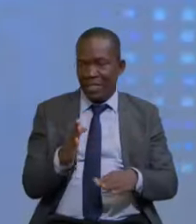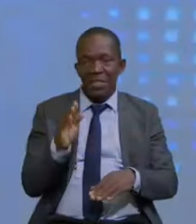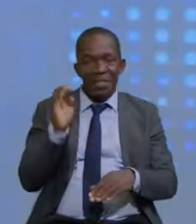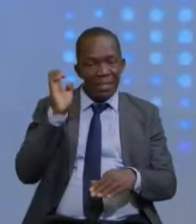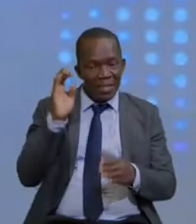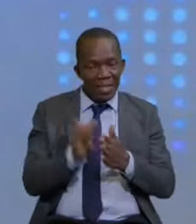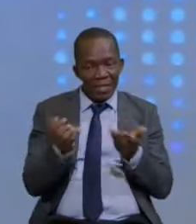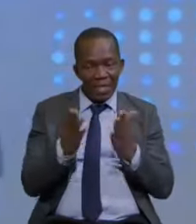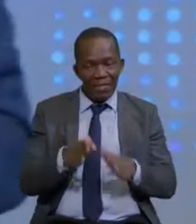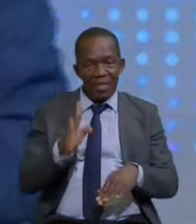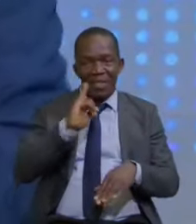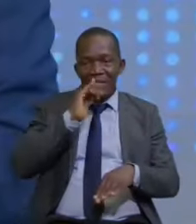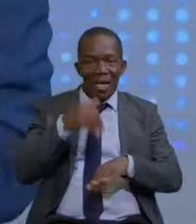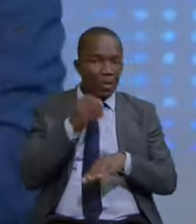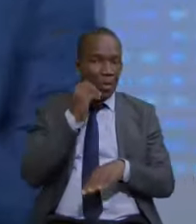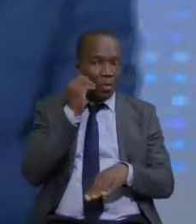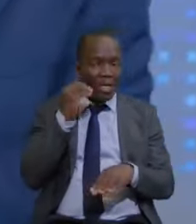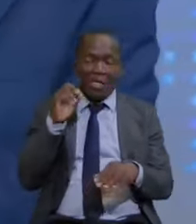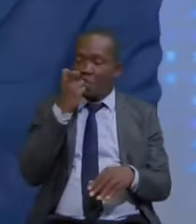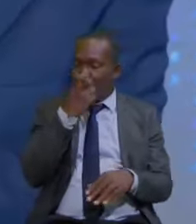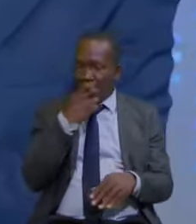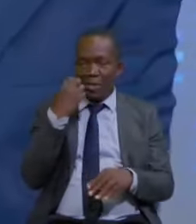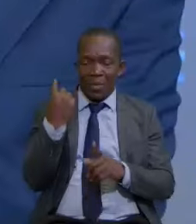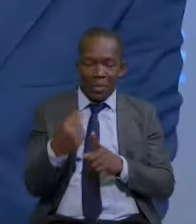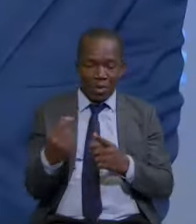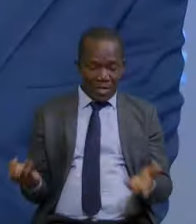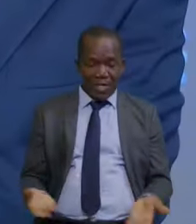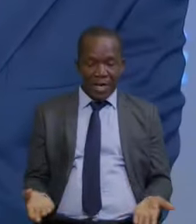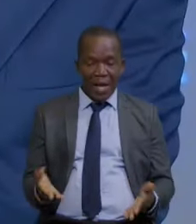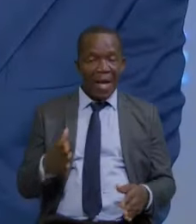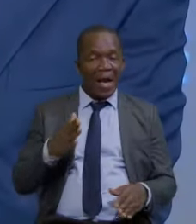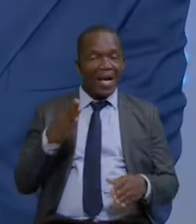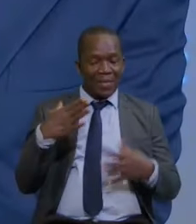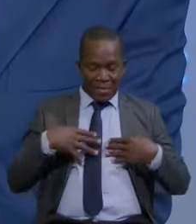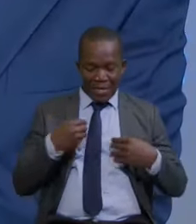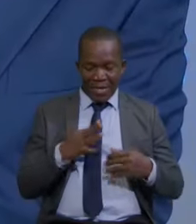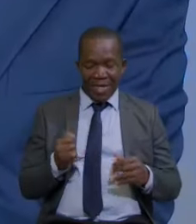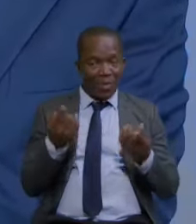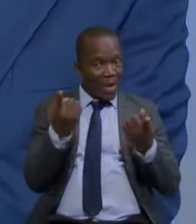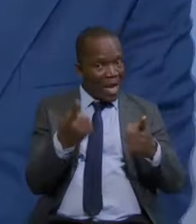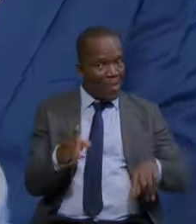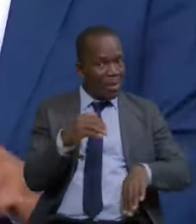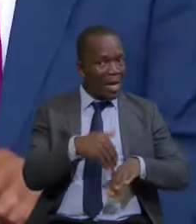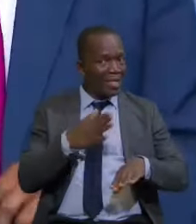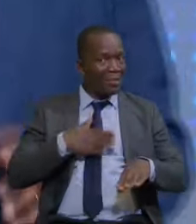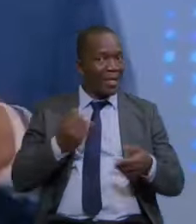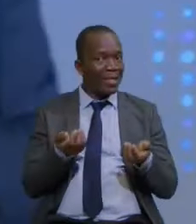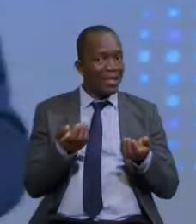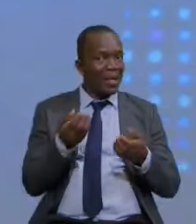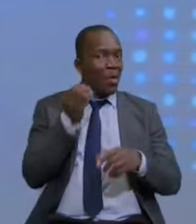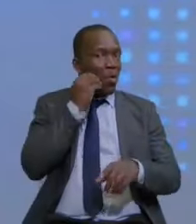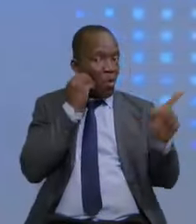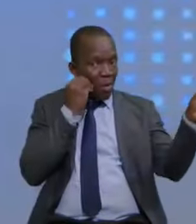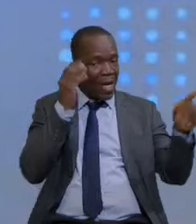here, and the healing will get to my servant back at home, and my